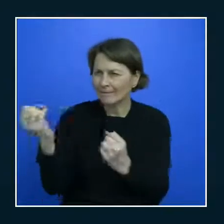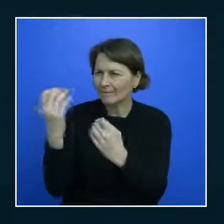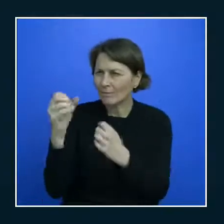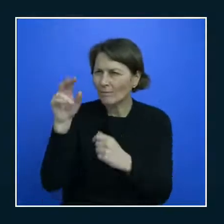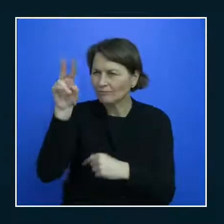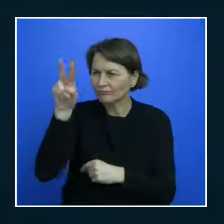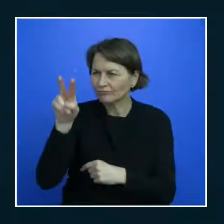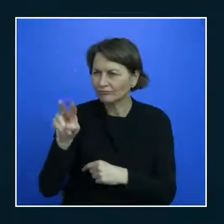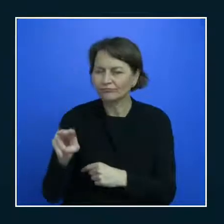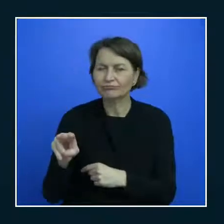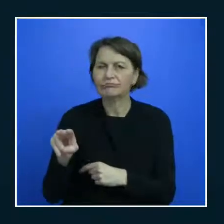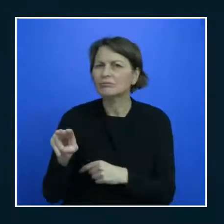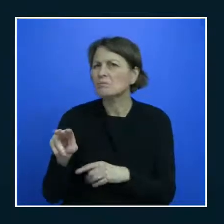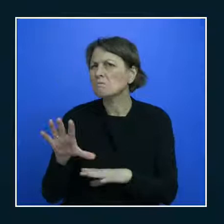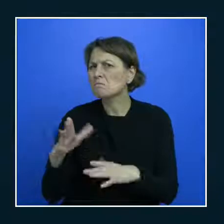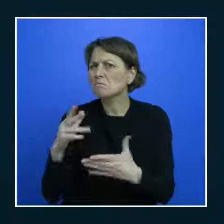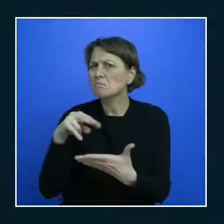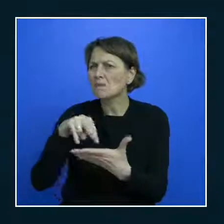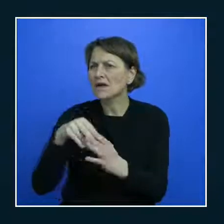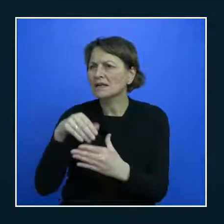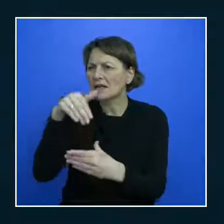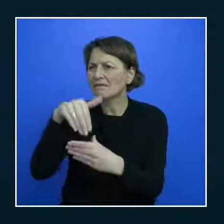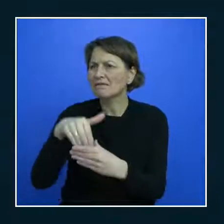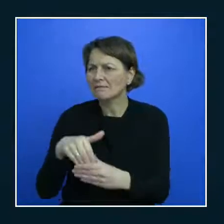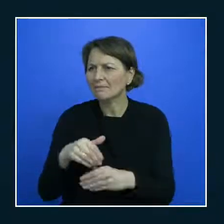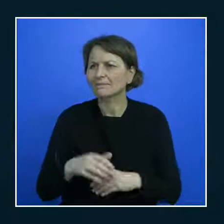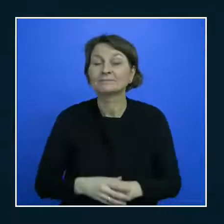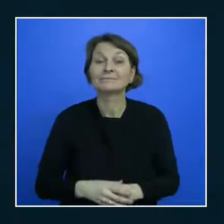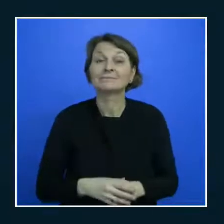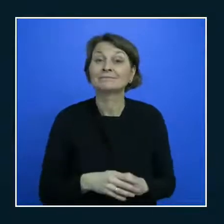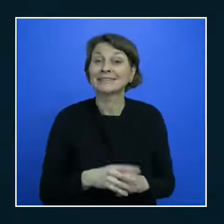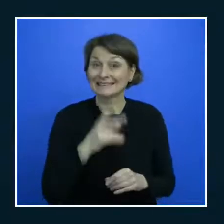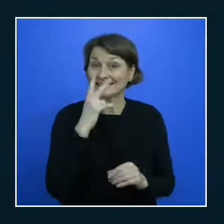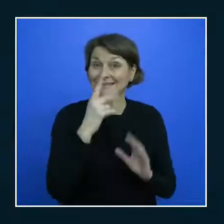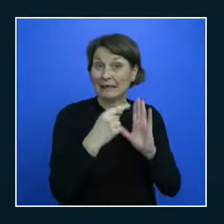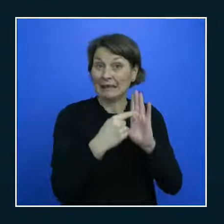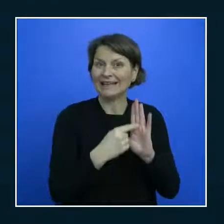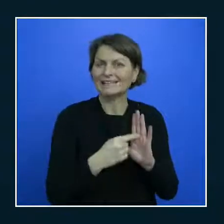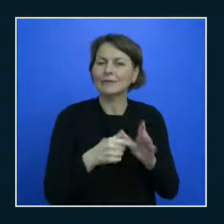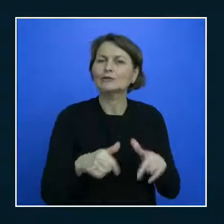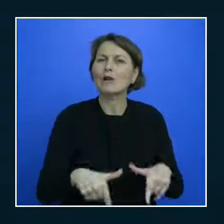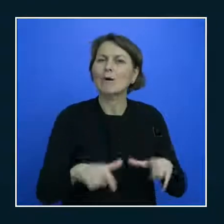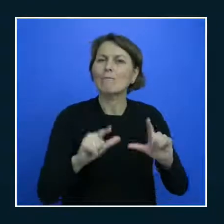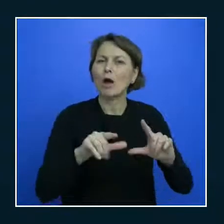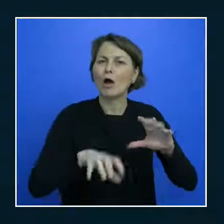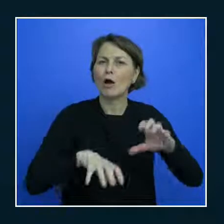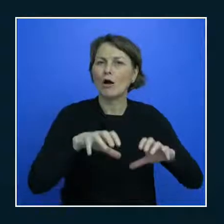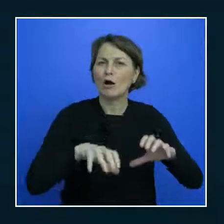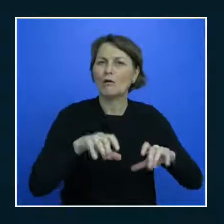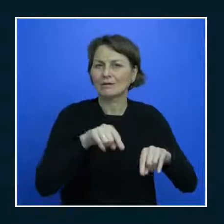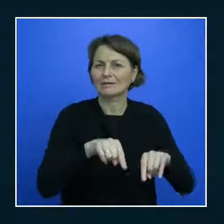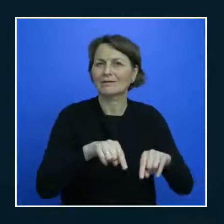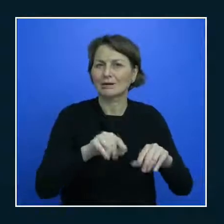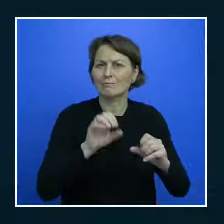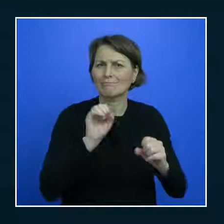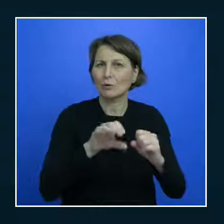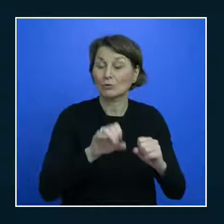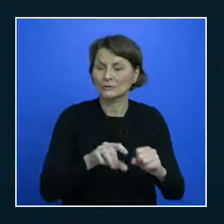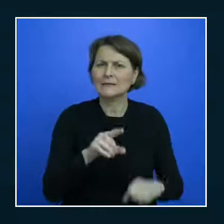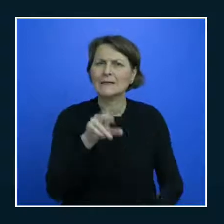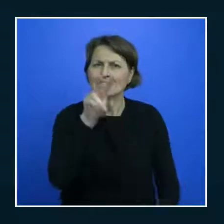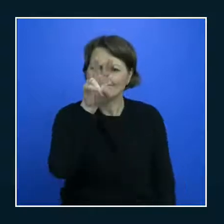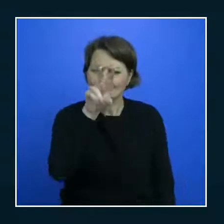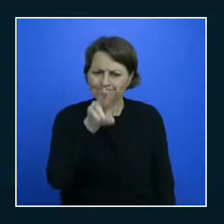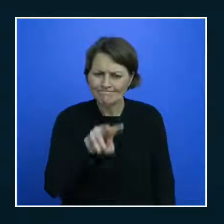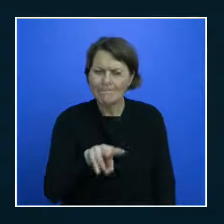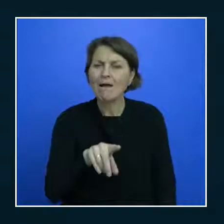And looking at the examples on the blog post they made, it kind of reminded me of back in